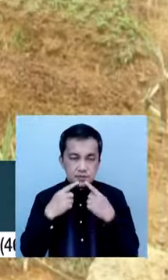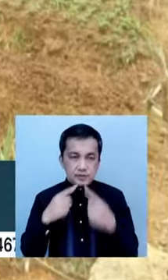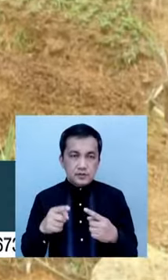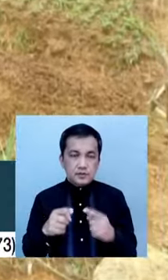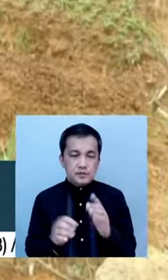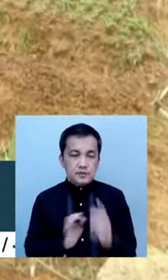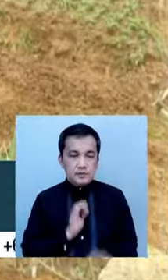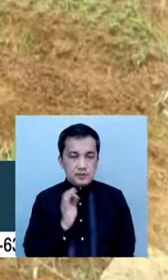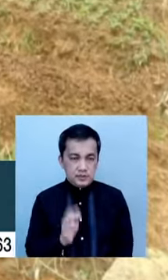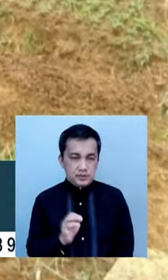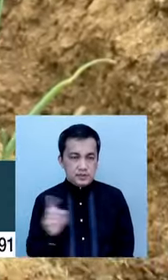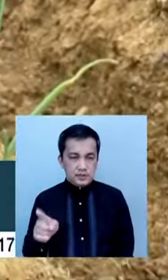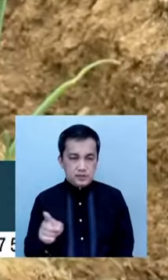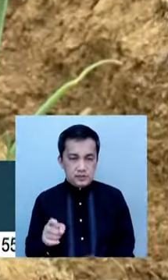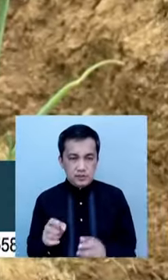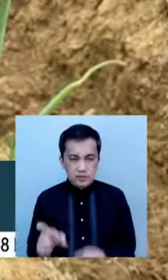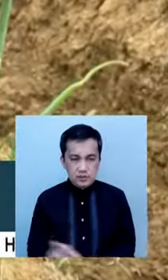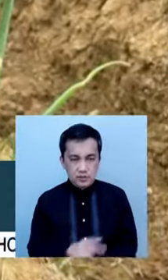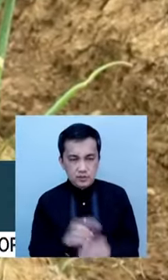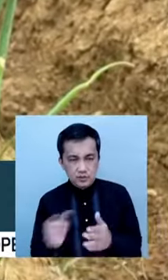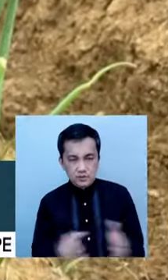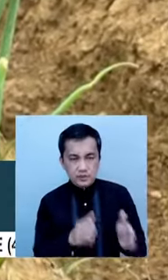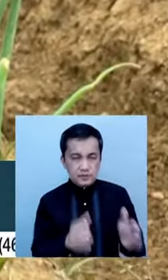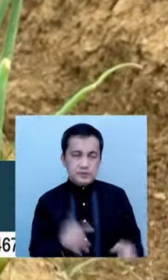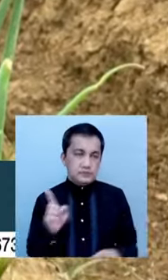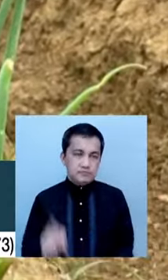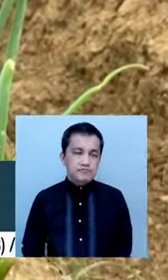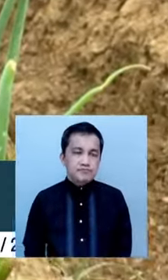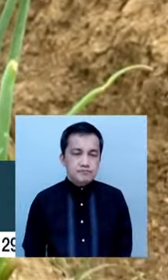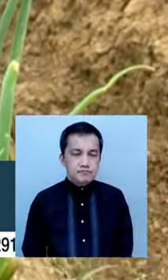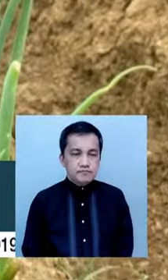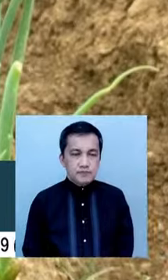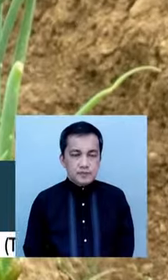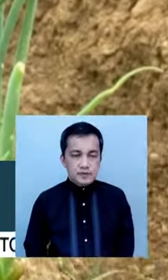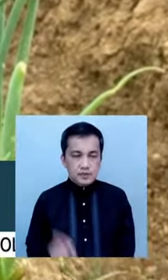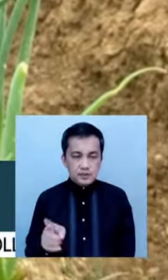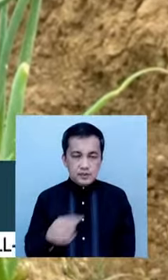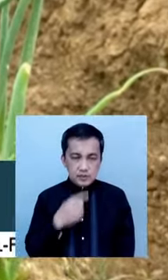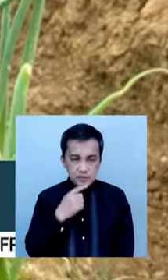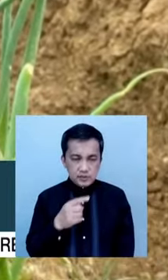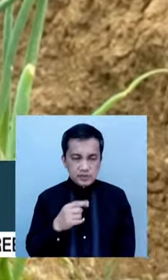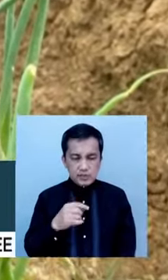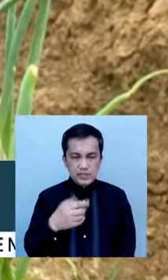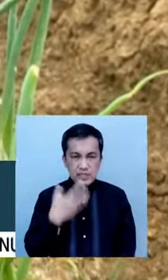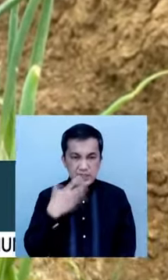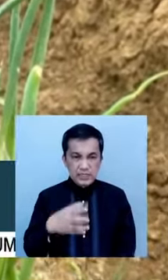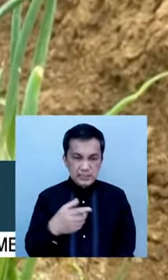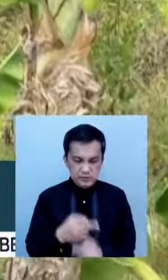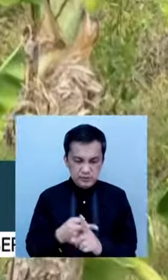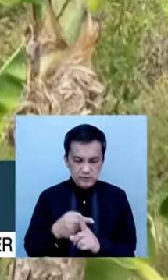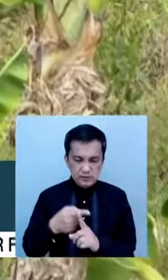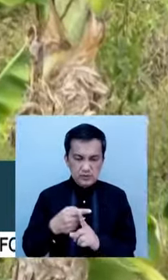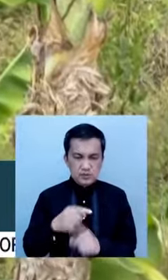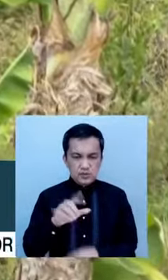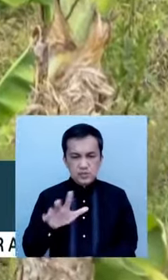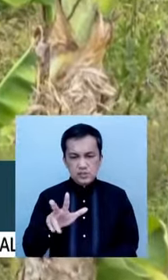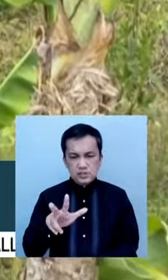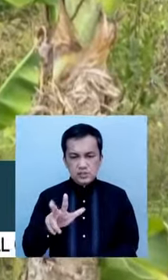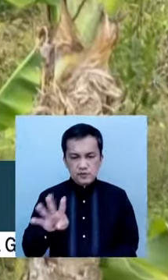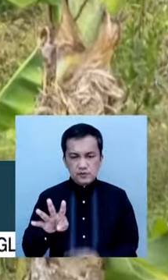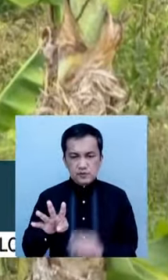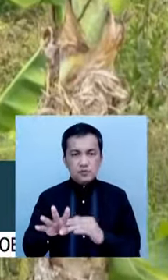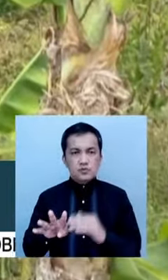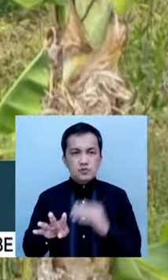they already long prepared for this phenomenon. In the past days, the heat index in Cebu ranged from 34 degrees to 38